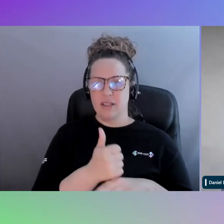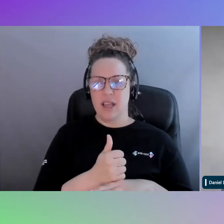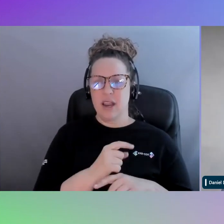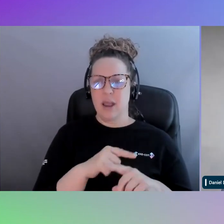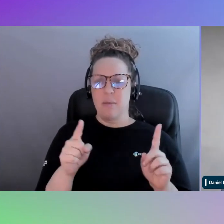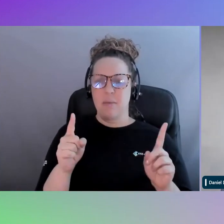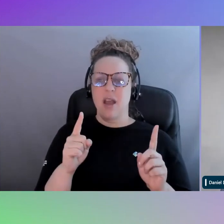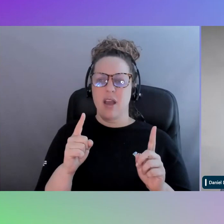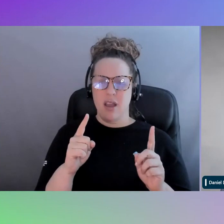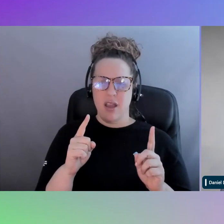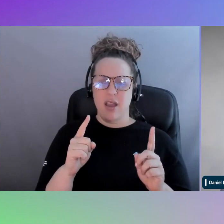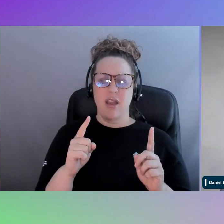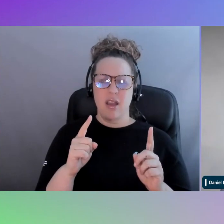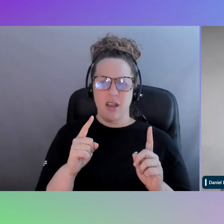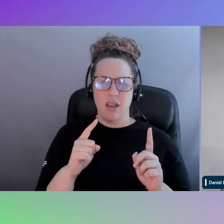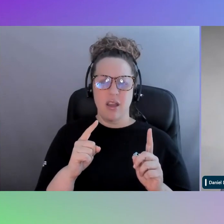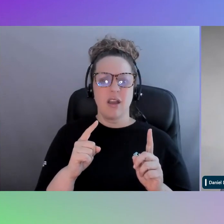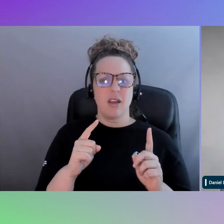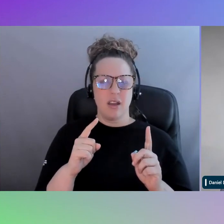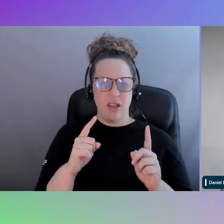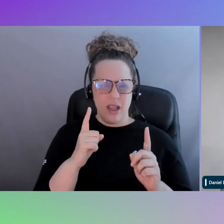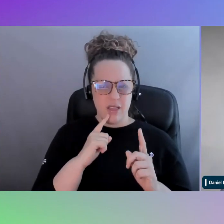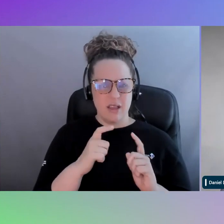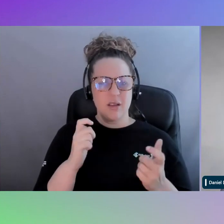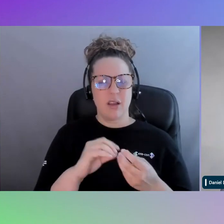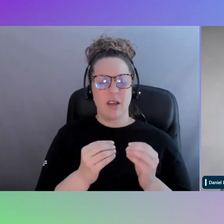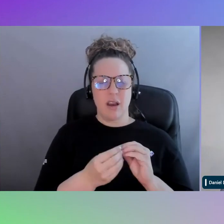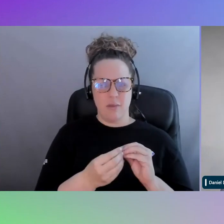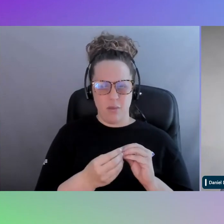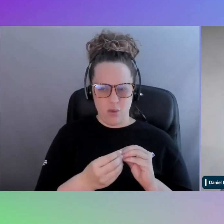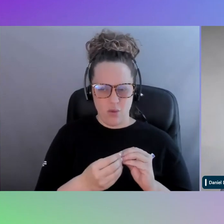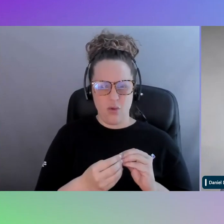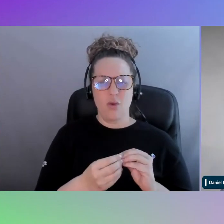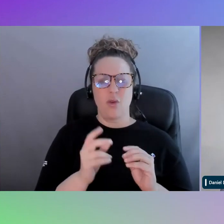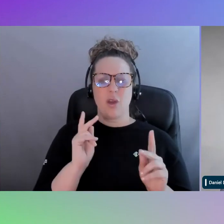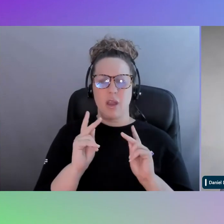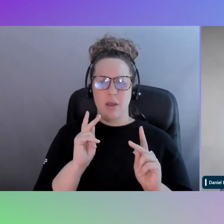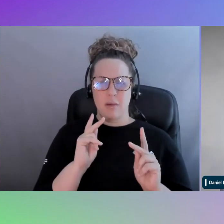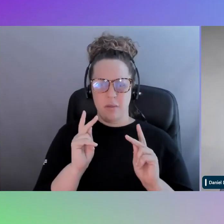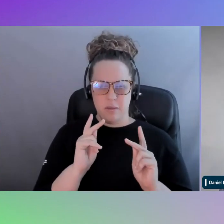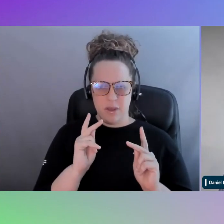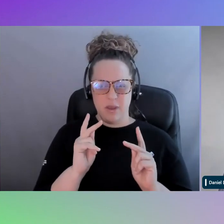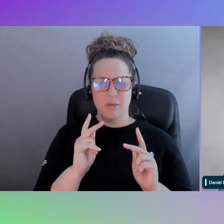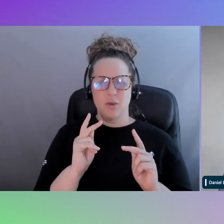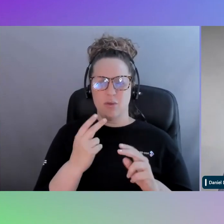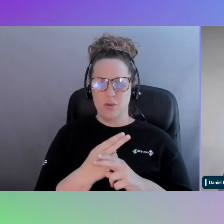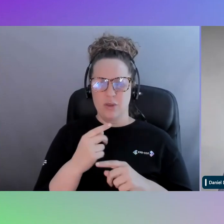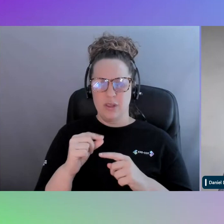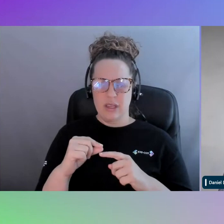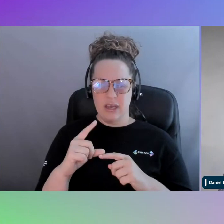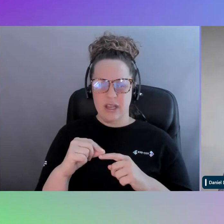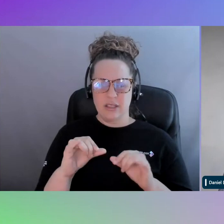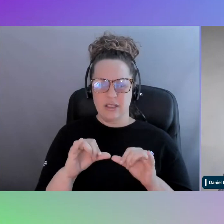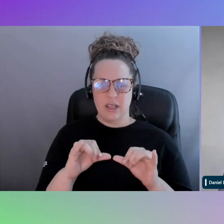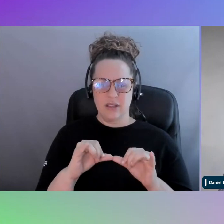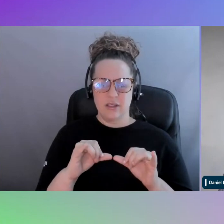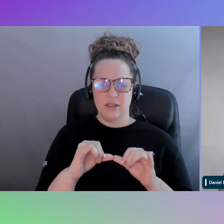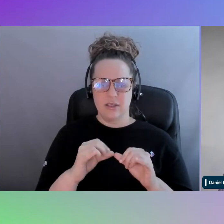but 30% is a huge number, I think, of people changing the text size, the default text size.